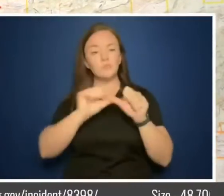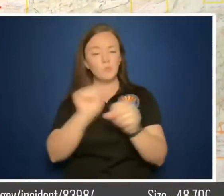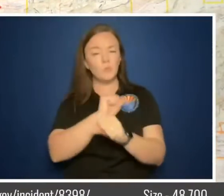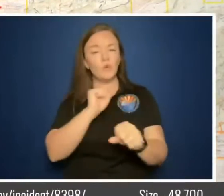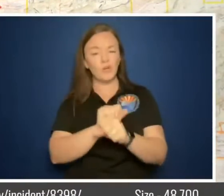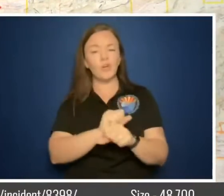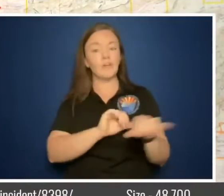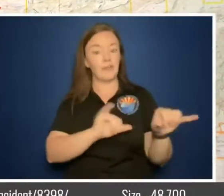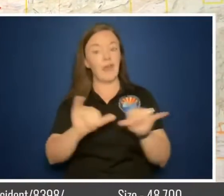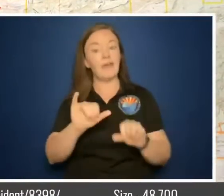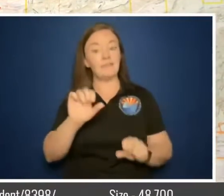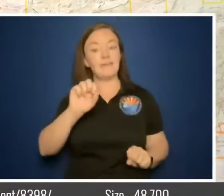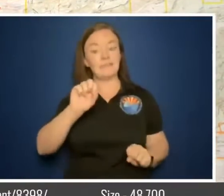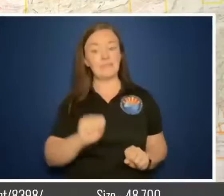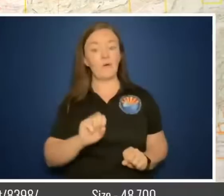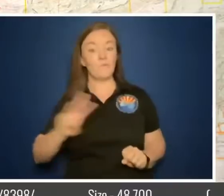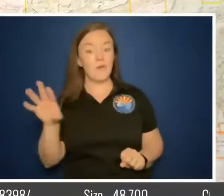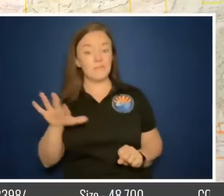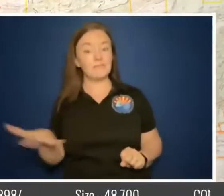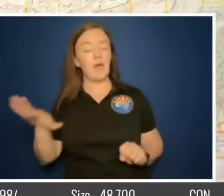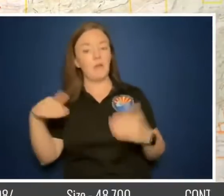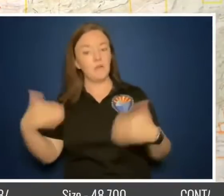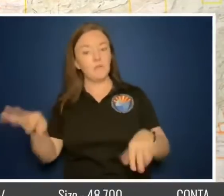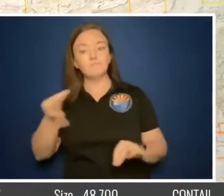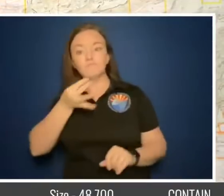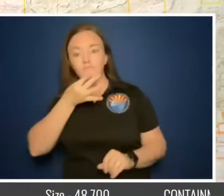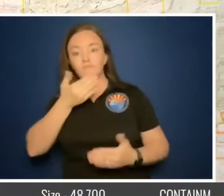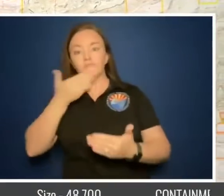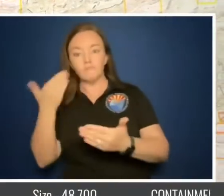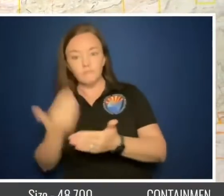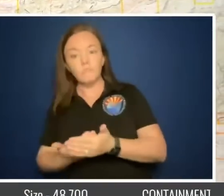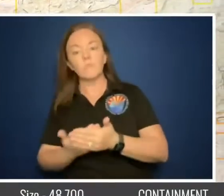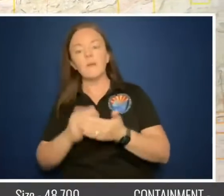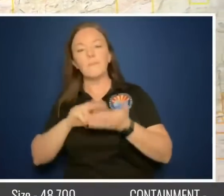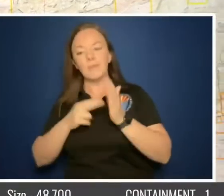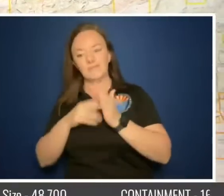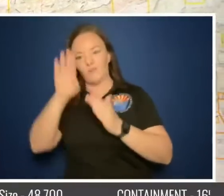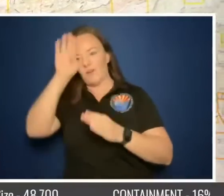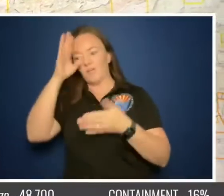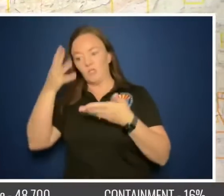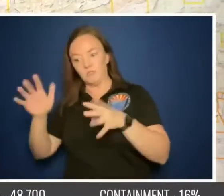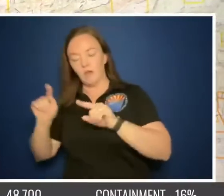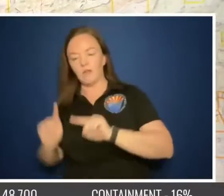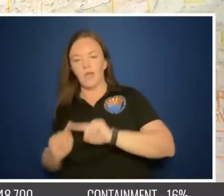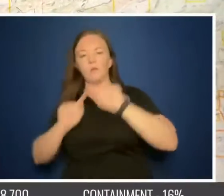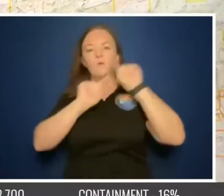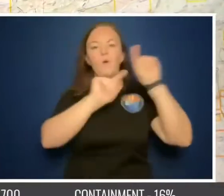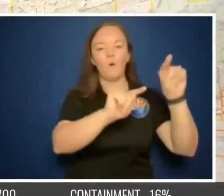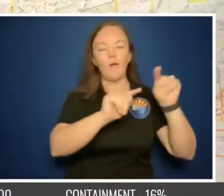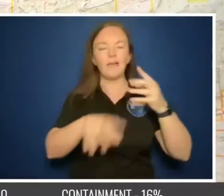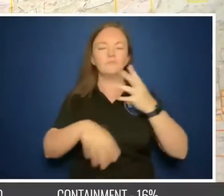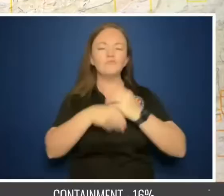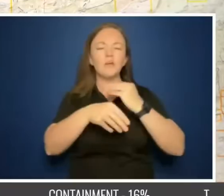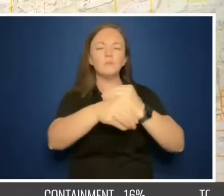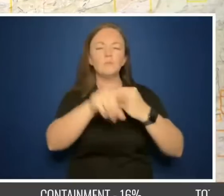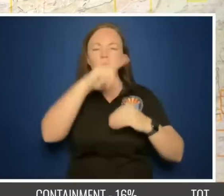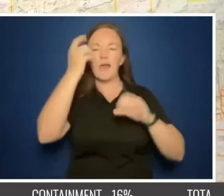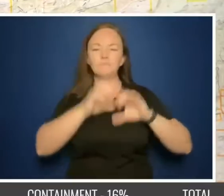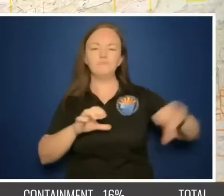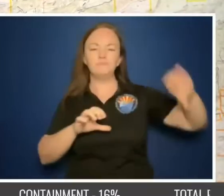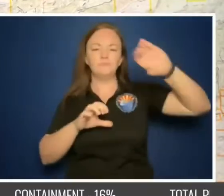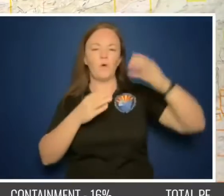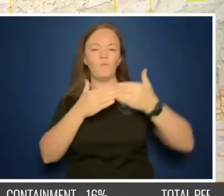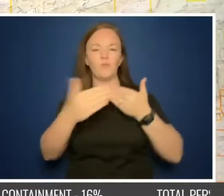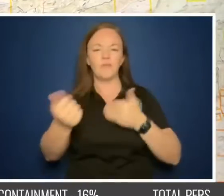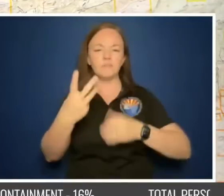continue to push folks out here, and they're going to continue to try to gain containment over the next few days. Currently, they're looking at